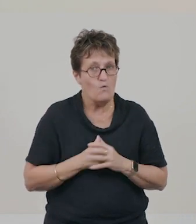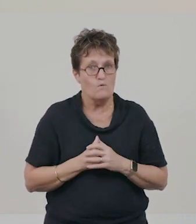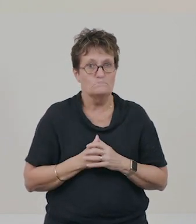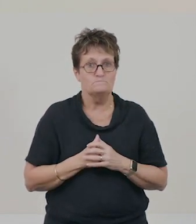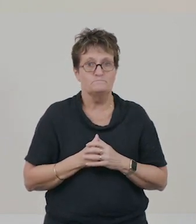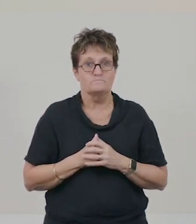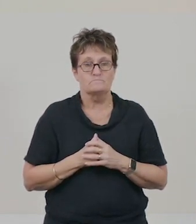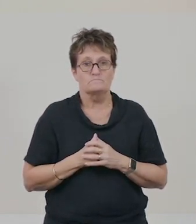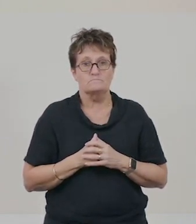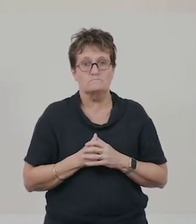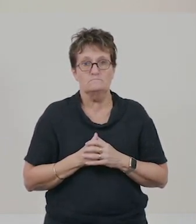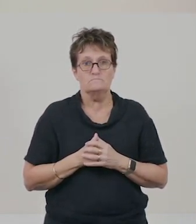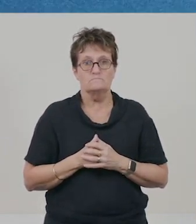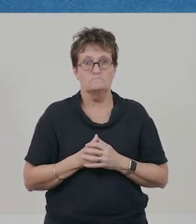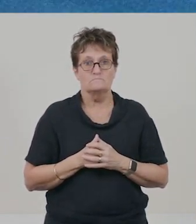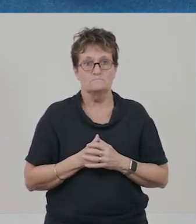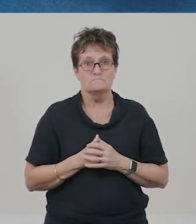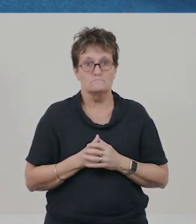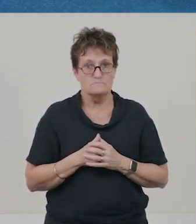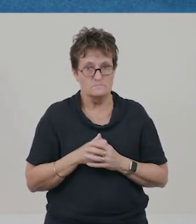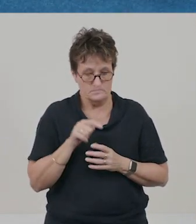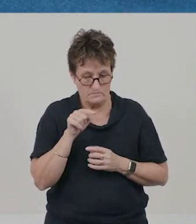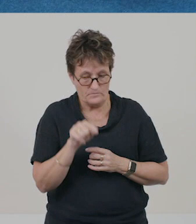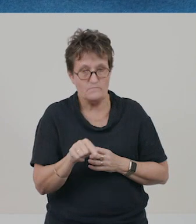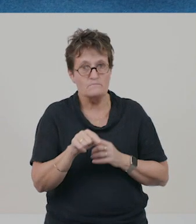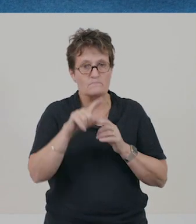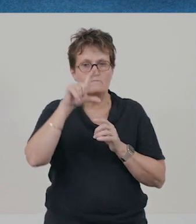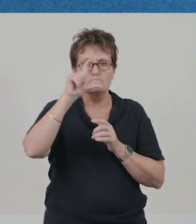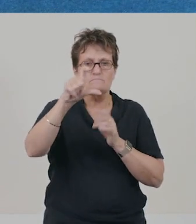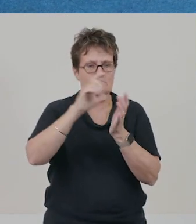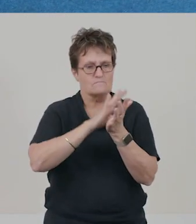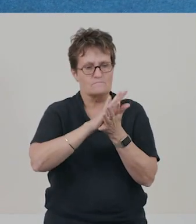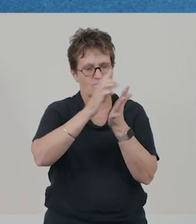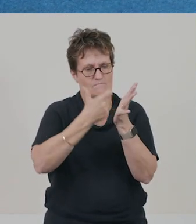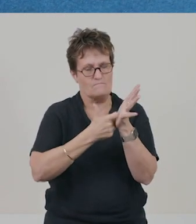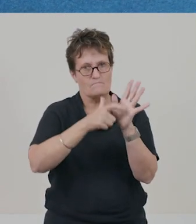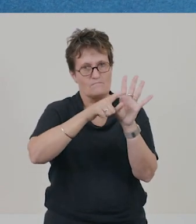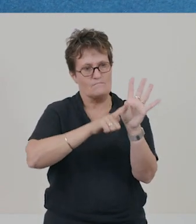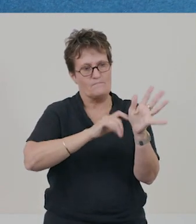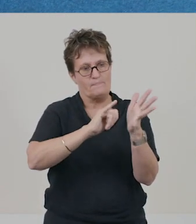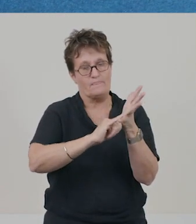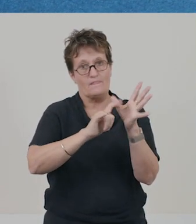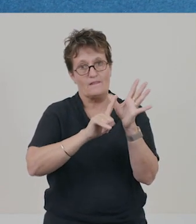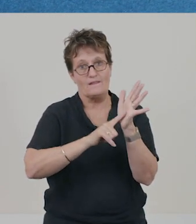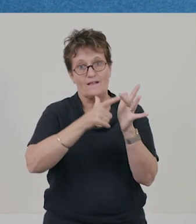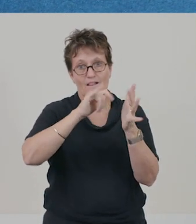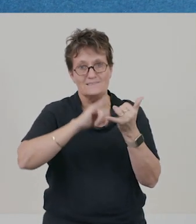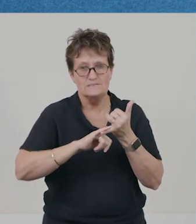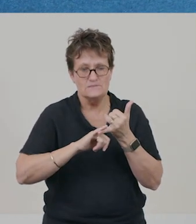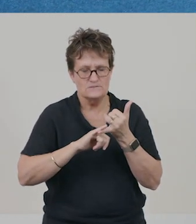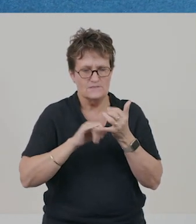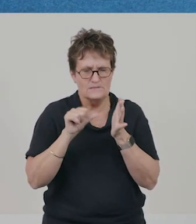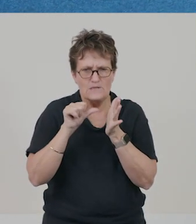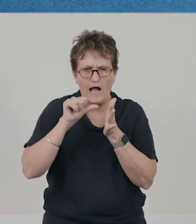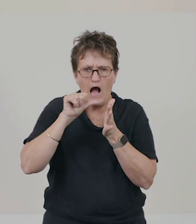This is a chrysalis. A chrysalis is a hard shell of a moth